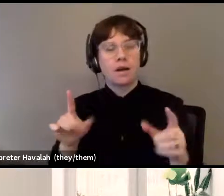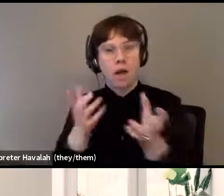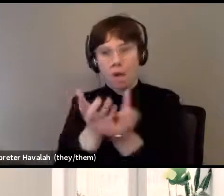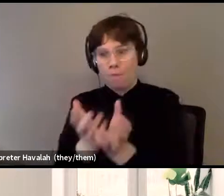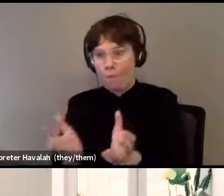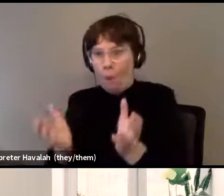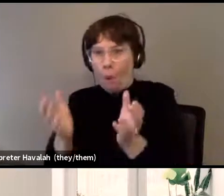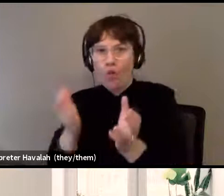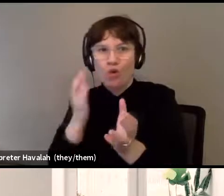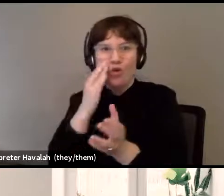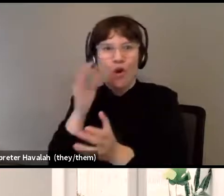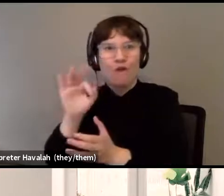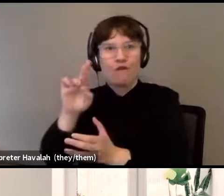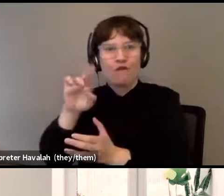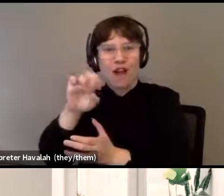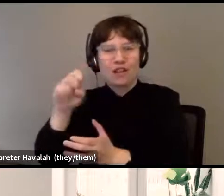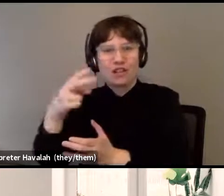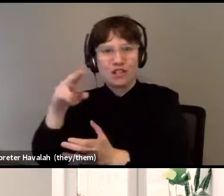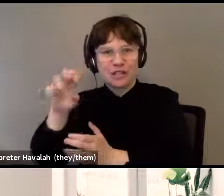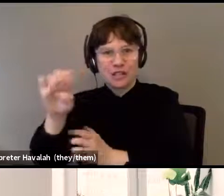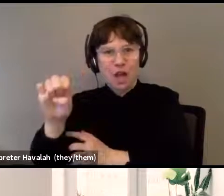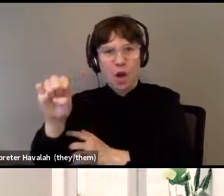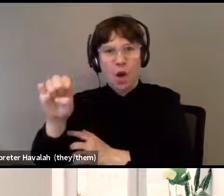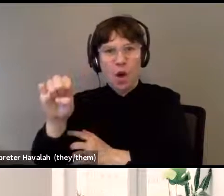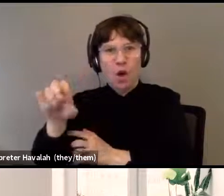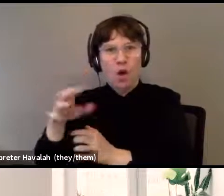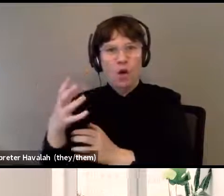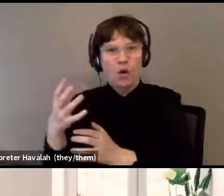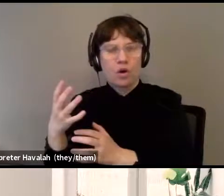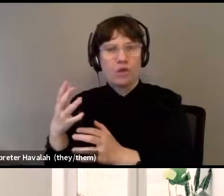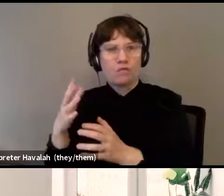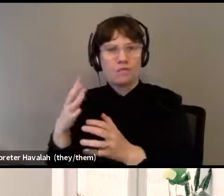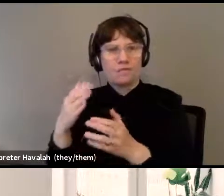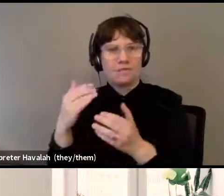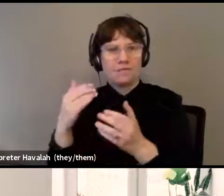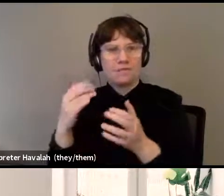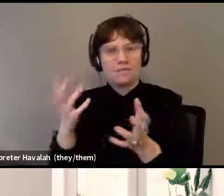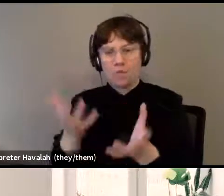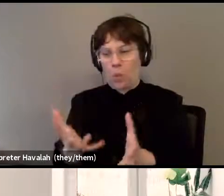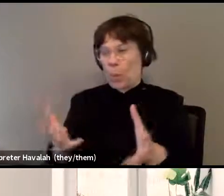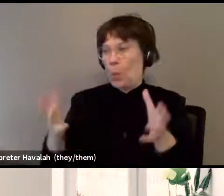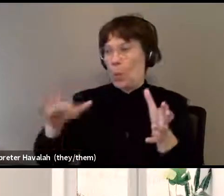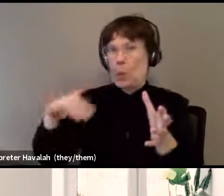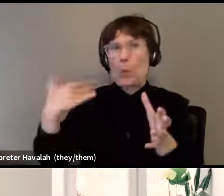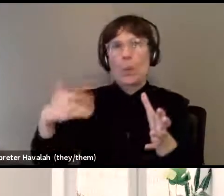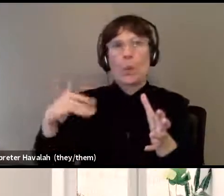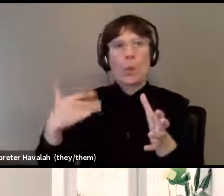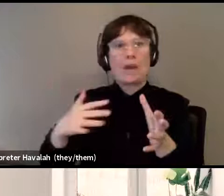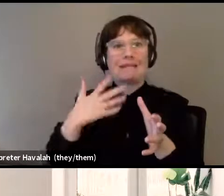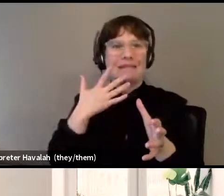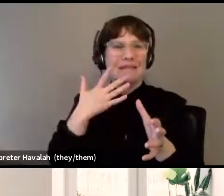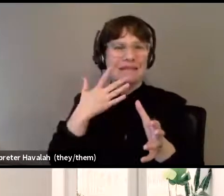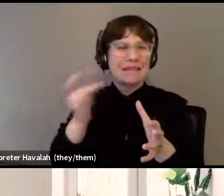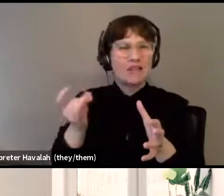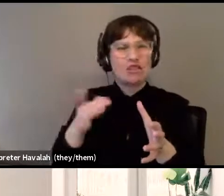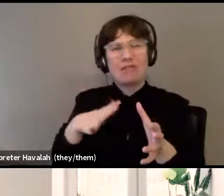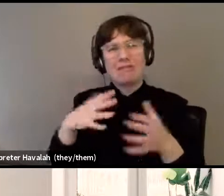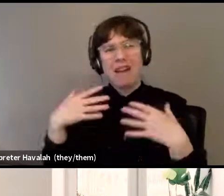think of Freshie. Like you go into Freshie and you get like a waka bowl and it's absolutely delicious. It's fast, but it's